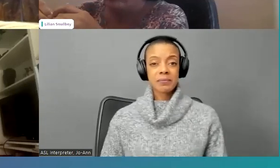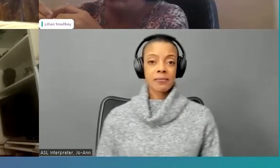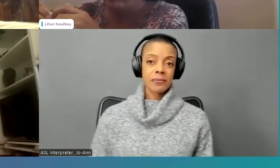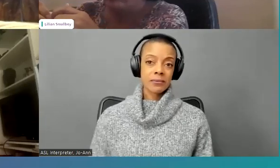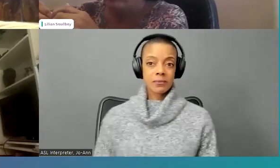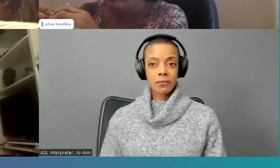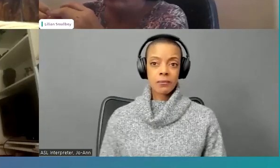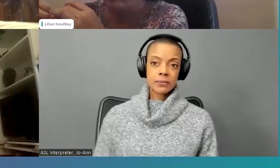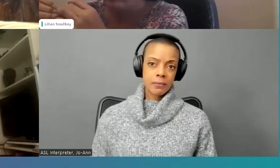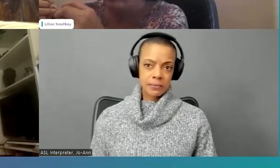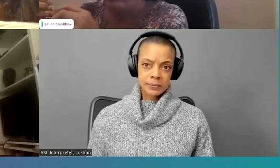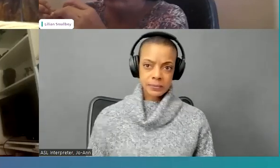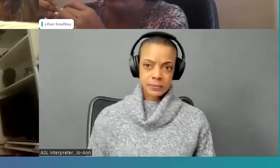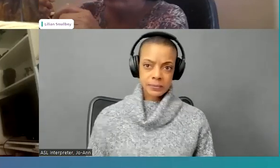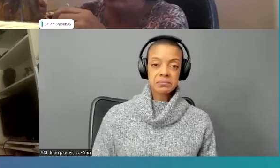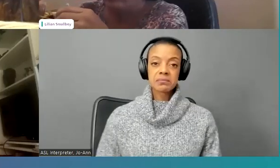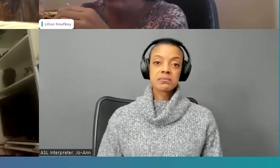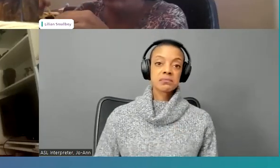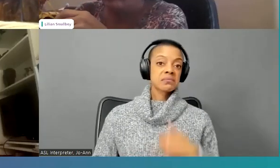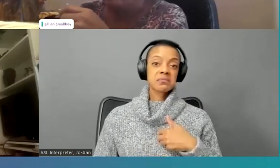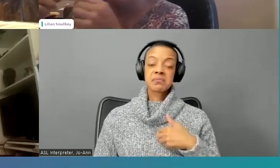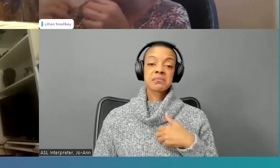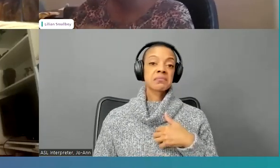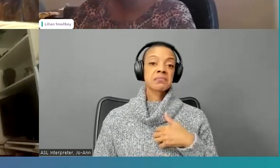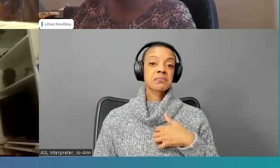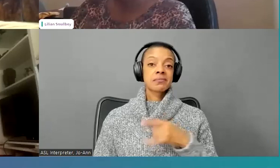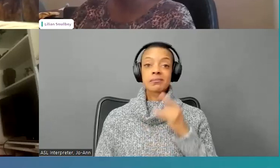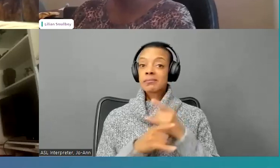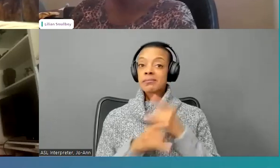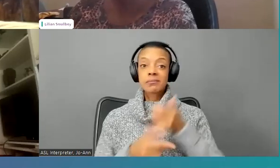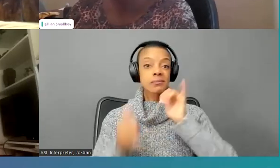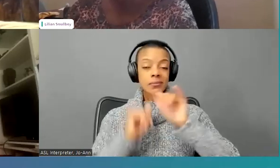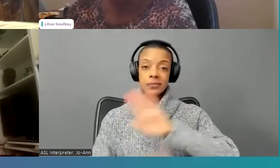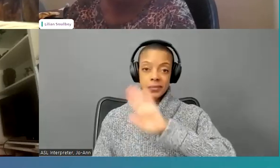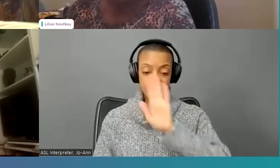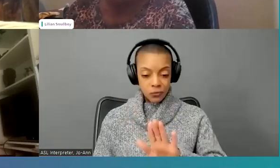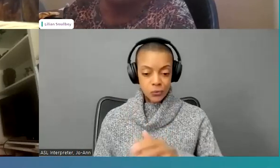I never drank. I never partied.